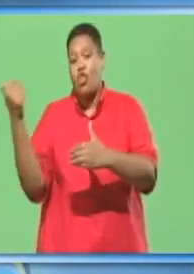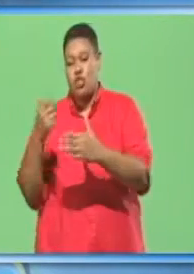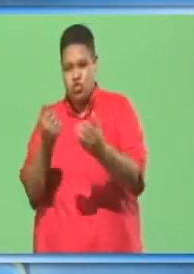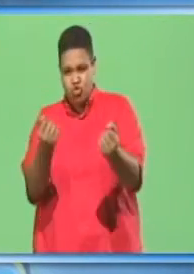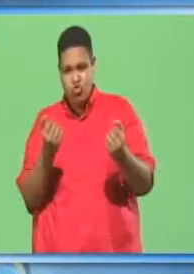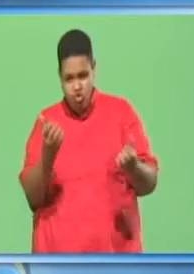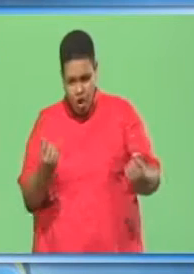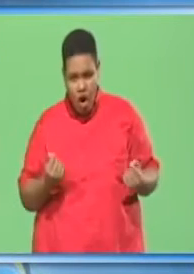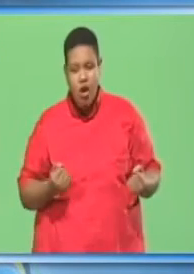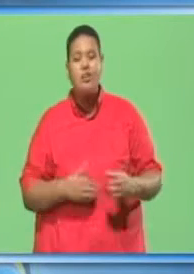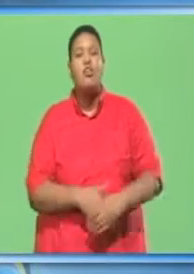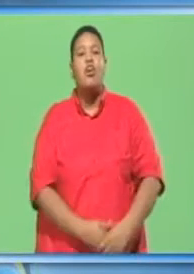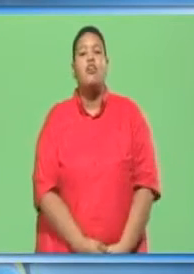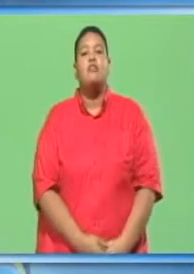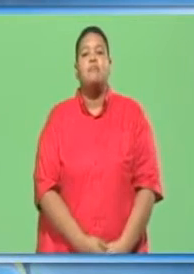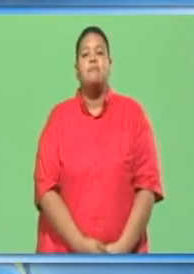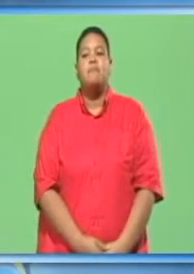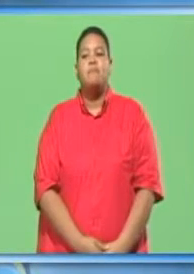runner.